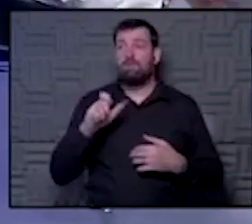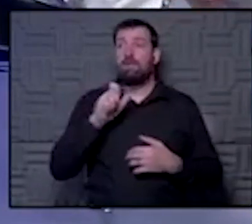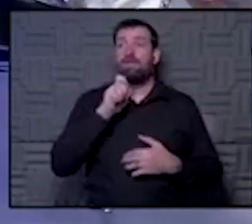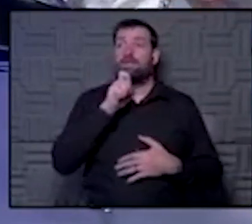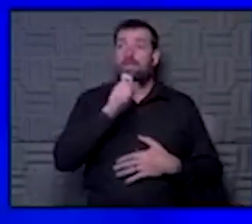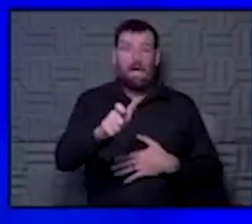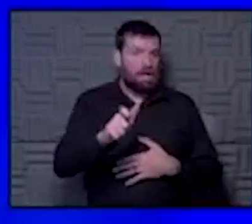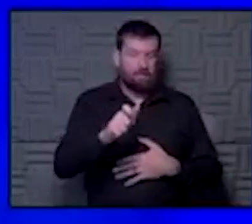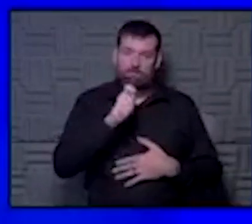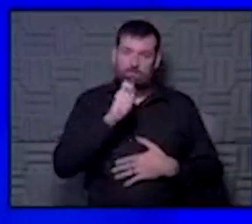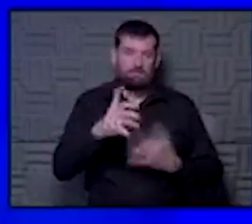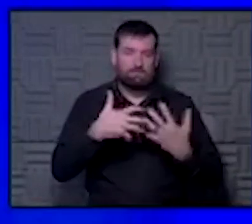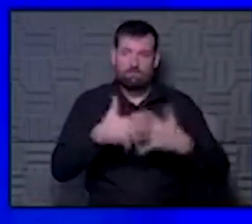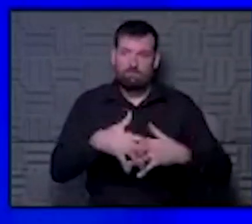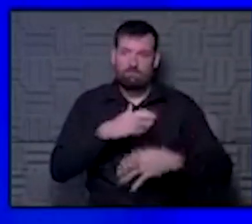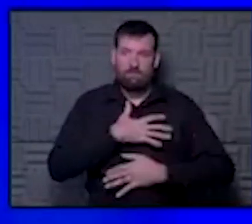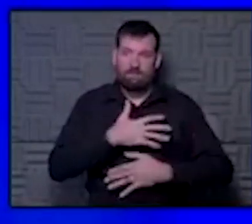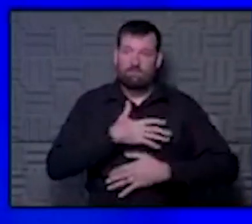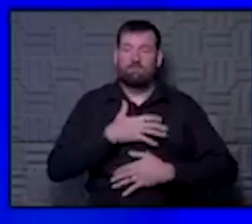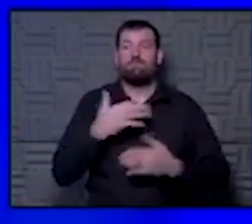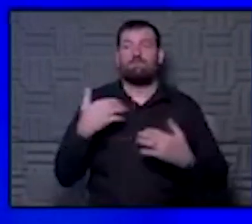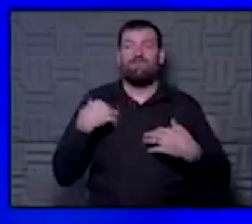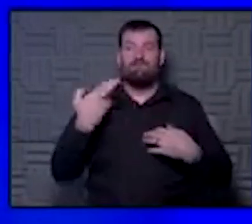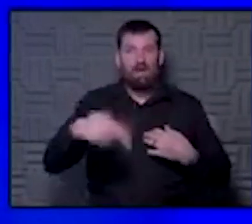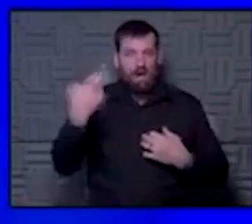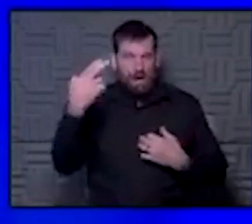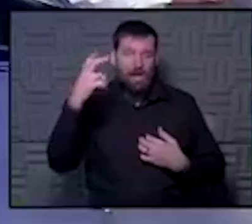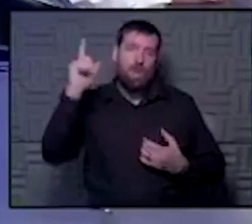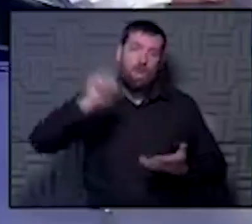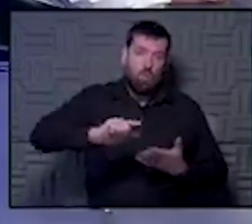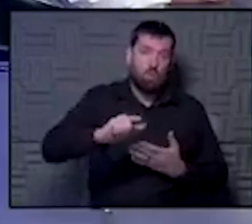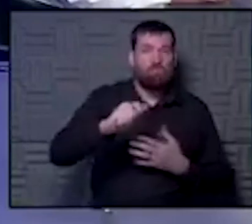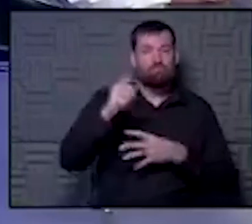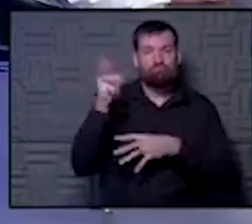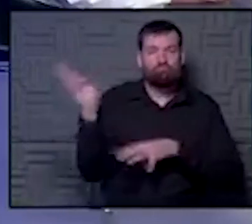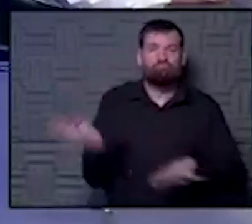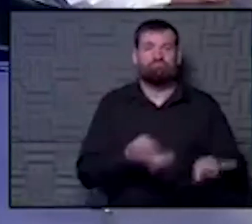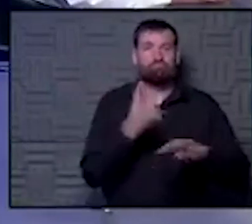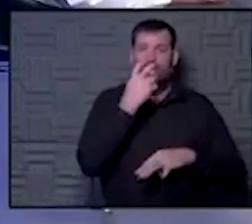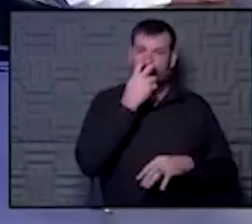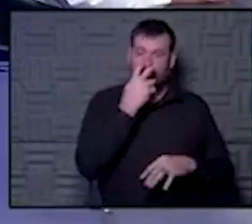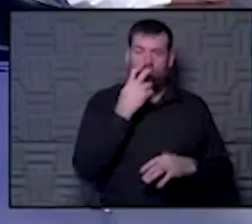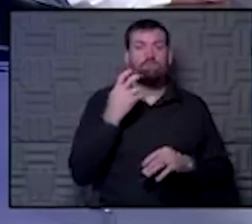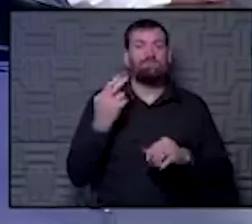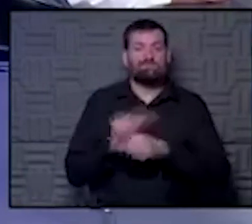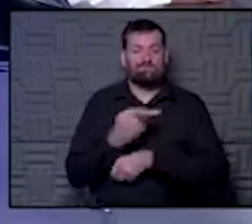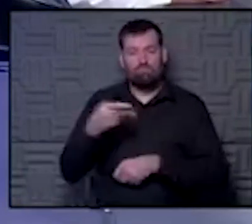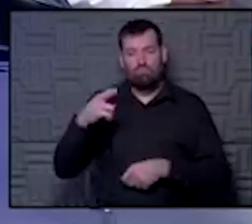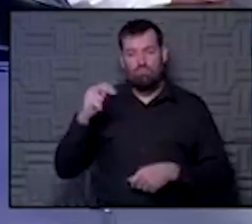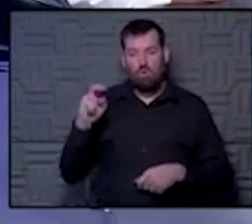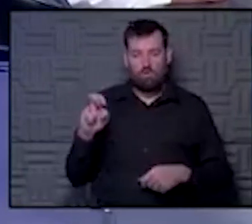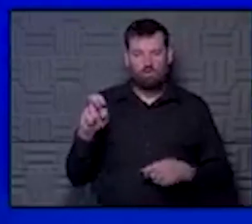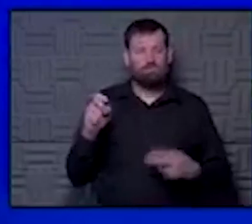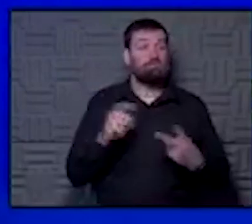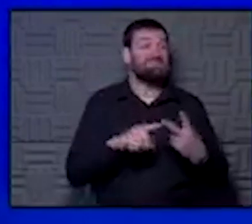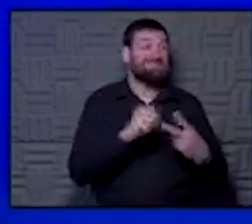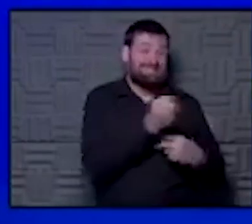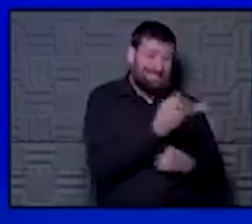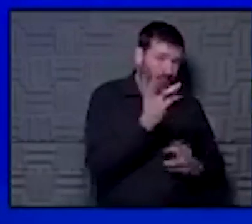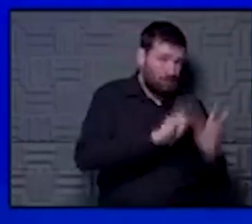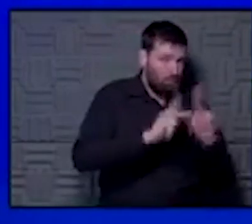floors on low or high flow oxygen, who are proning as well. So. Yeah. Okay, Michael, Donnie, and others